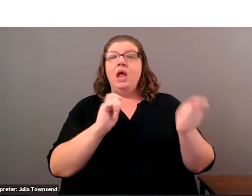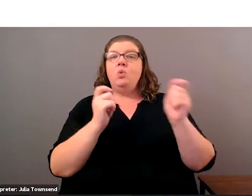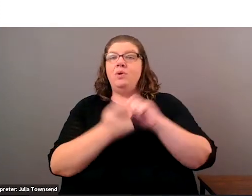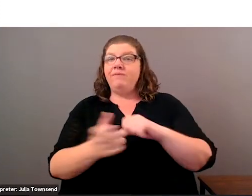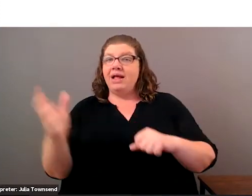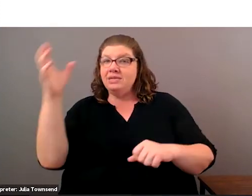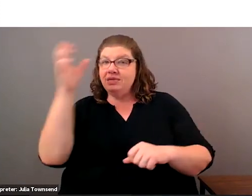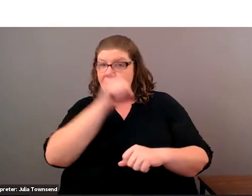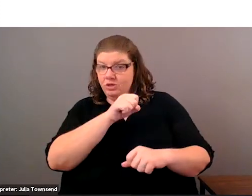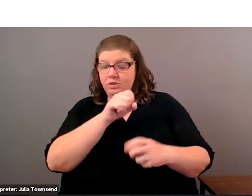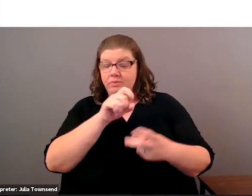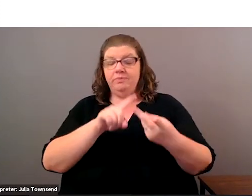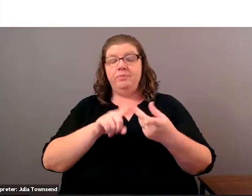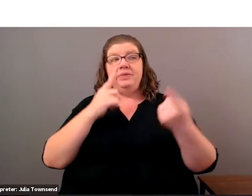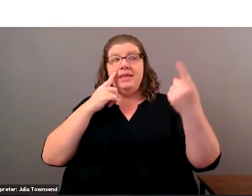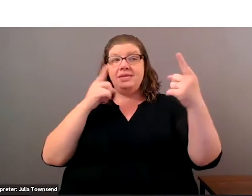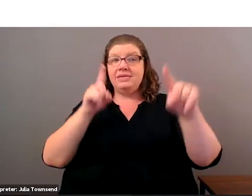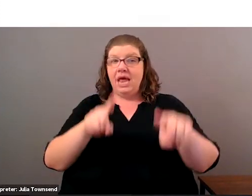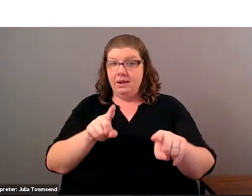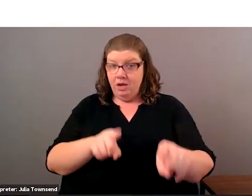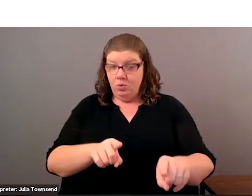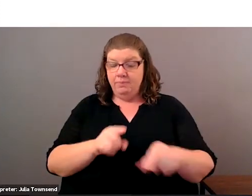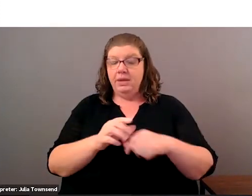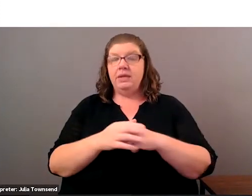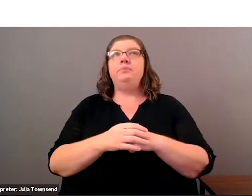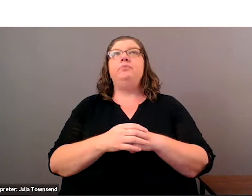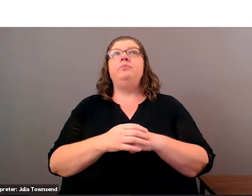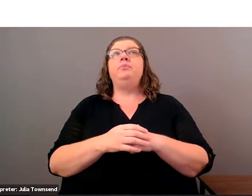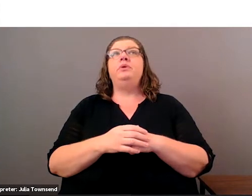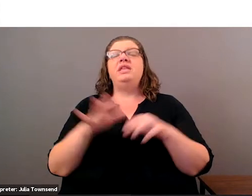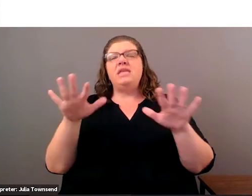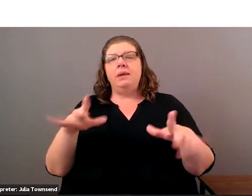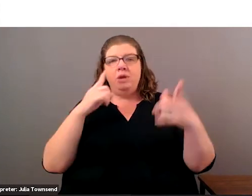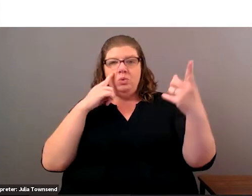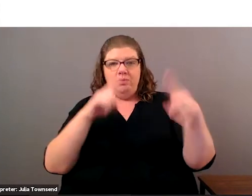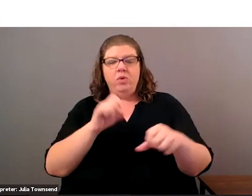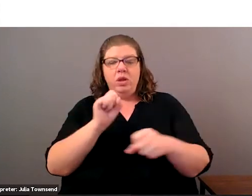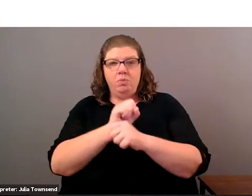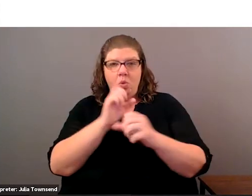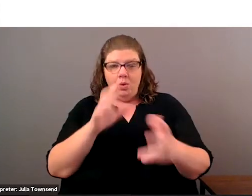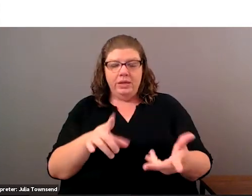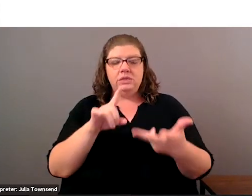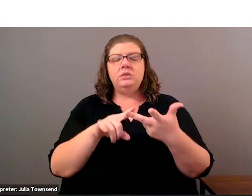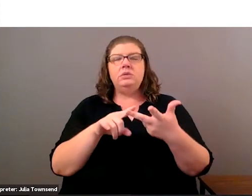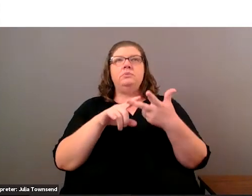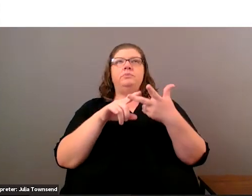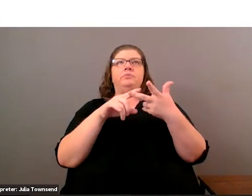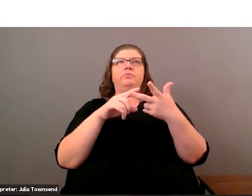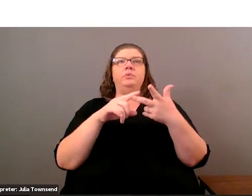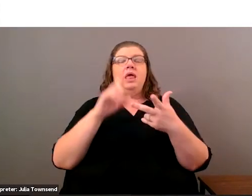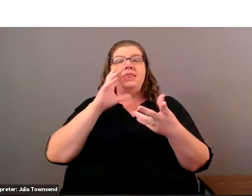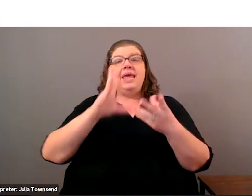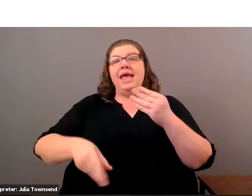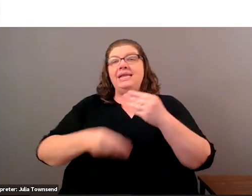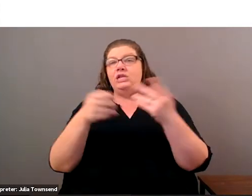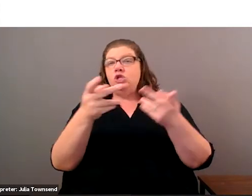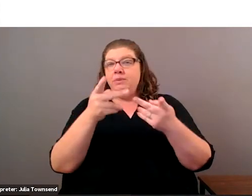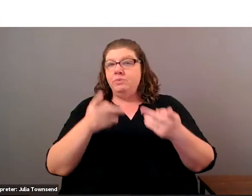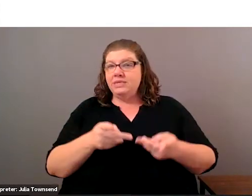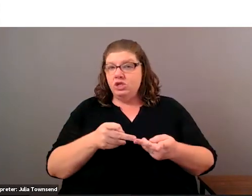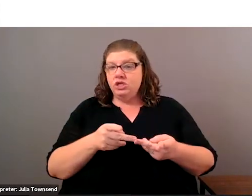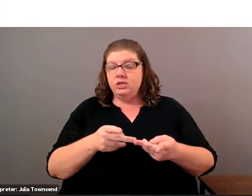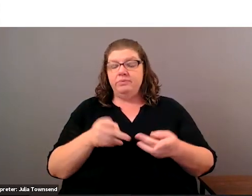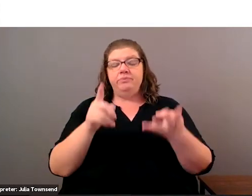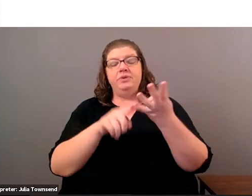the settlement agreements, and for our employees, all the additional positions, the state and federal